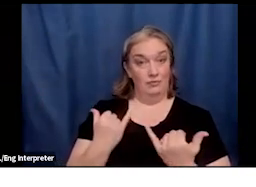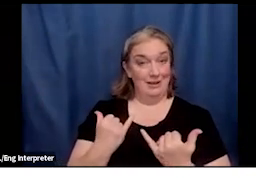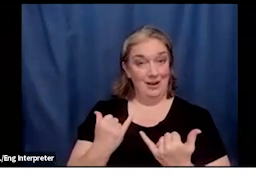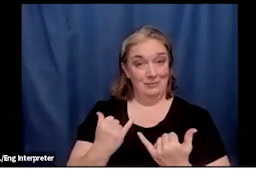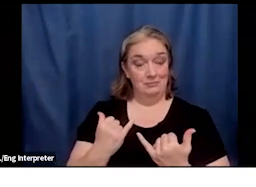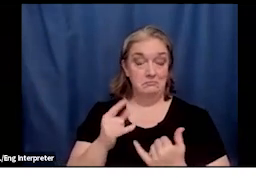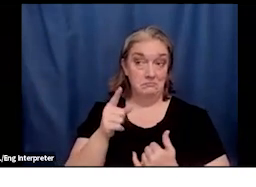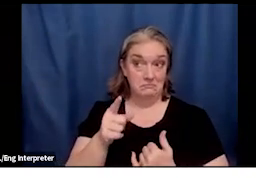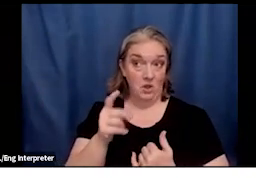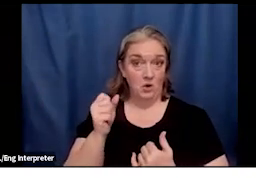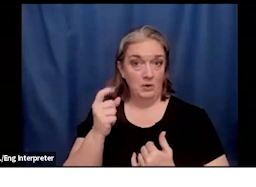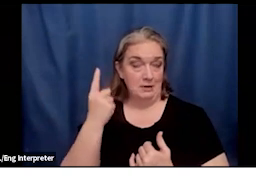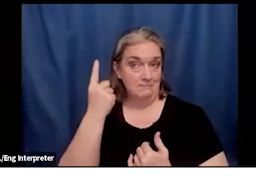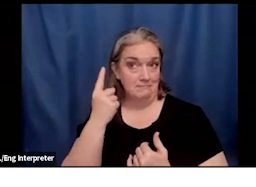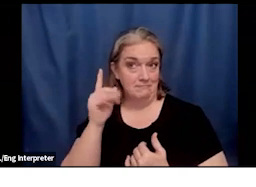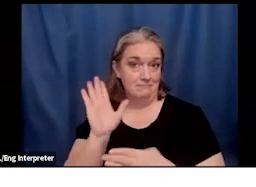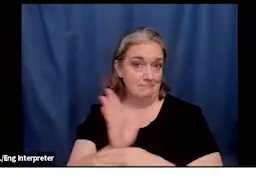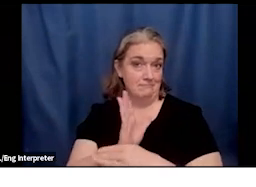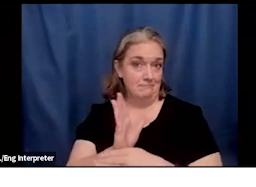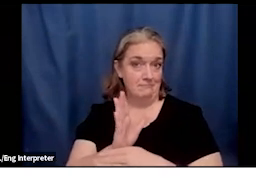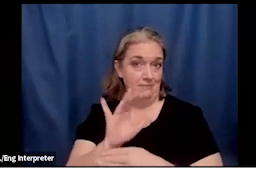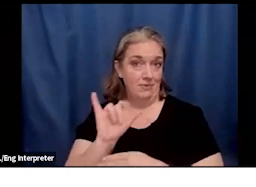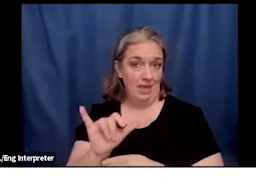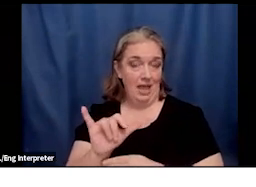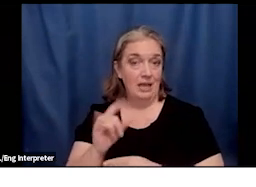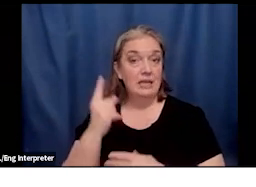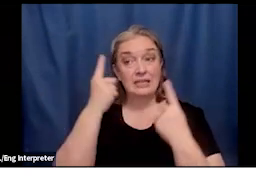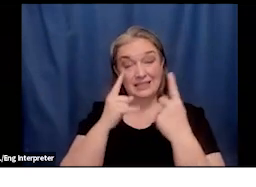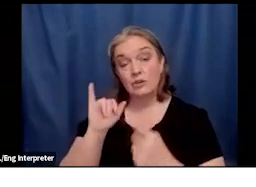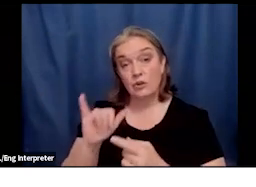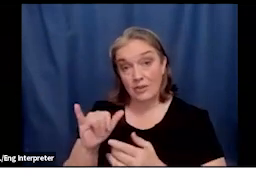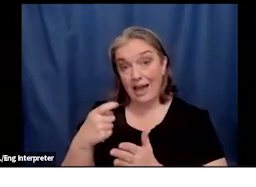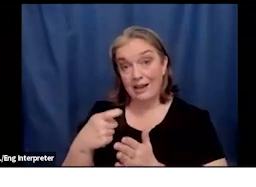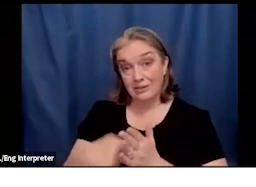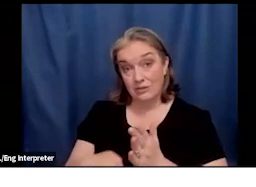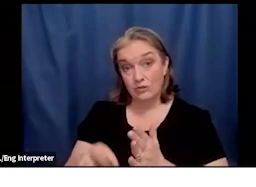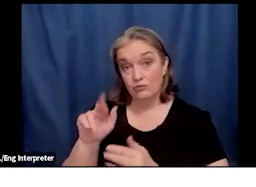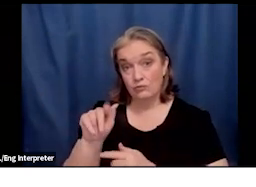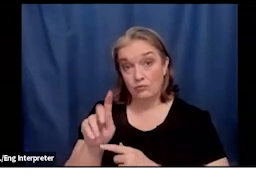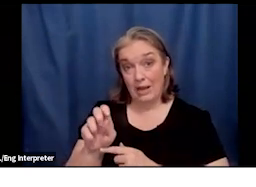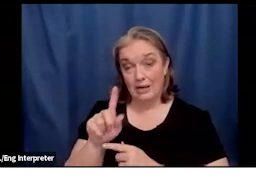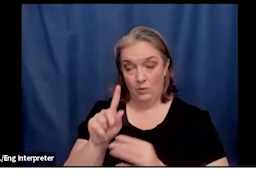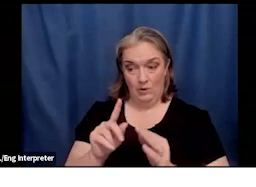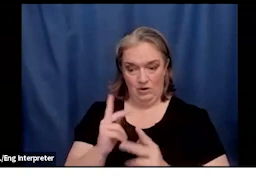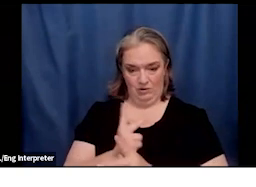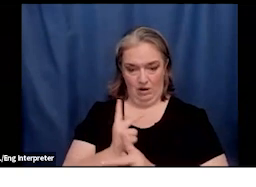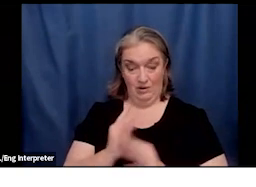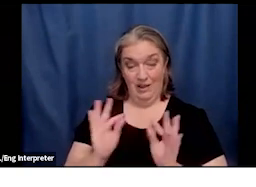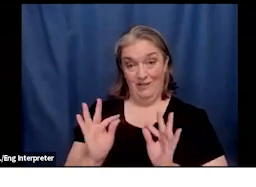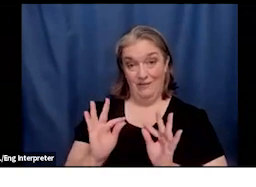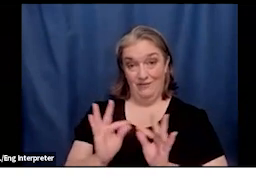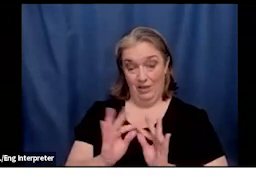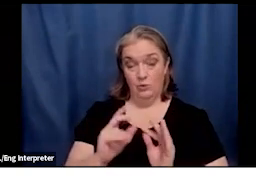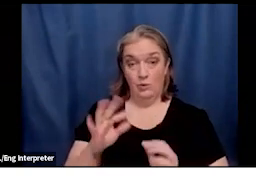is something to look towards, and I would encourage you to consider that rate range when you are calculating, especially the value of your volunteer